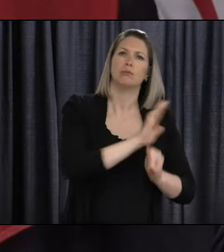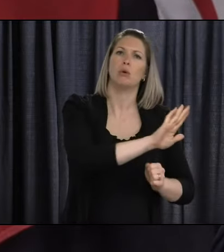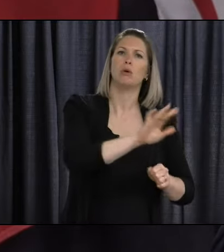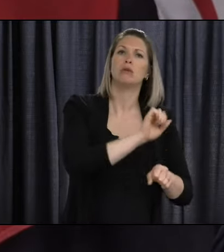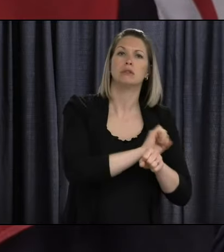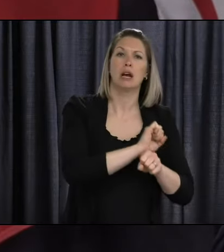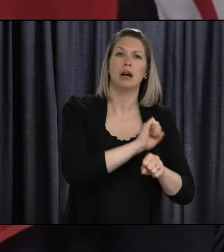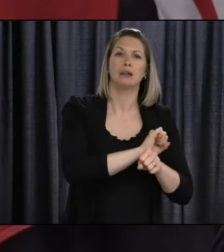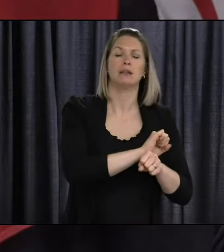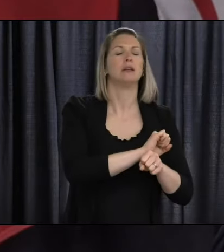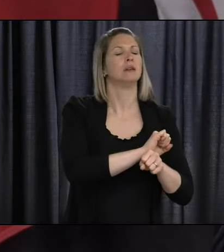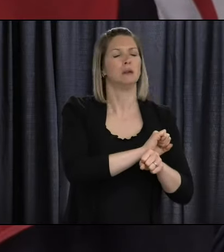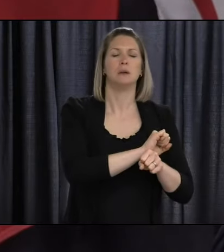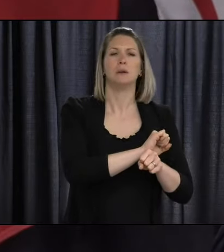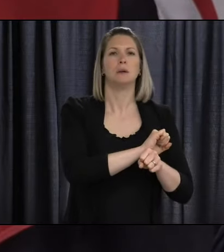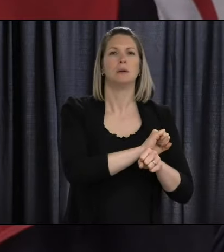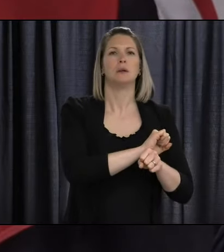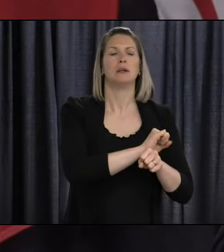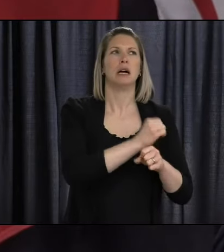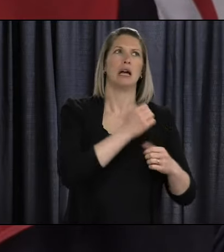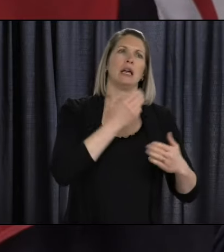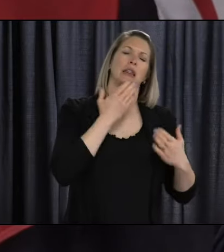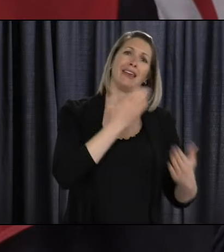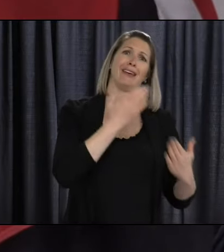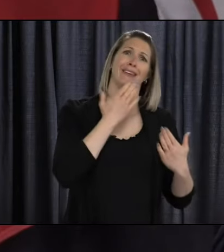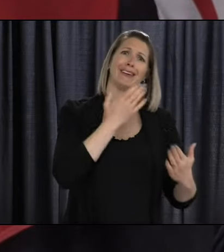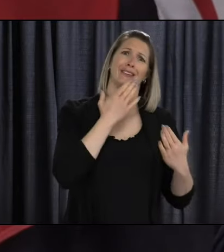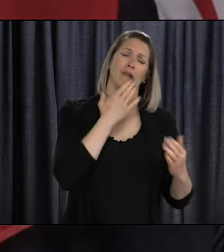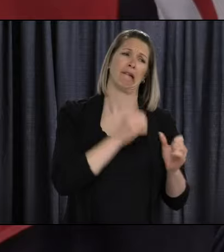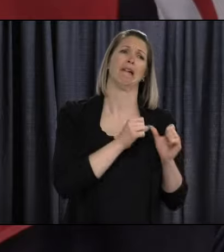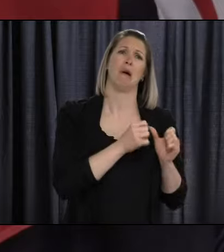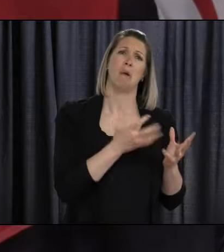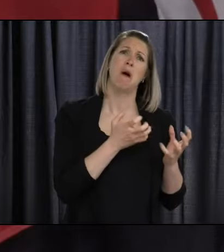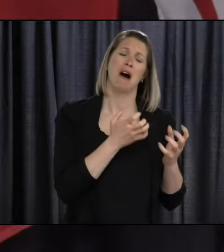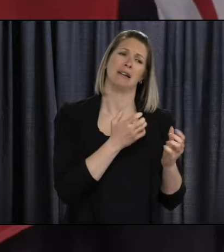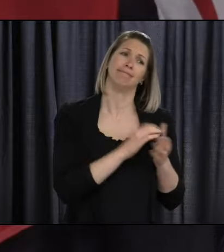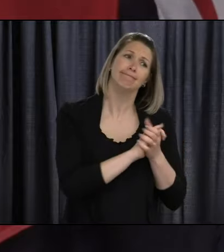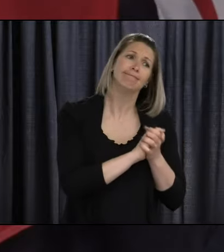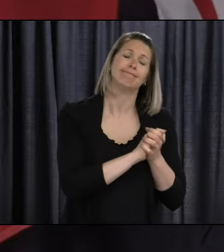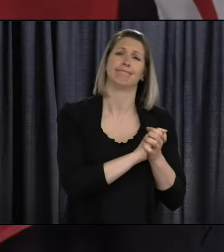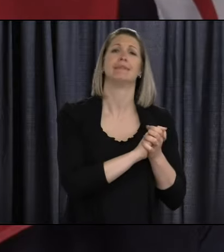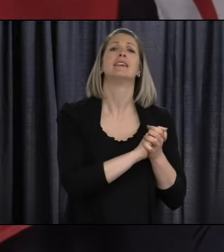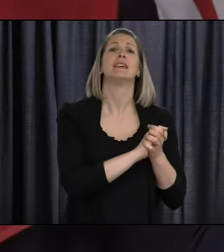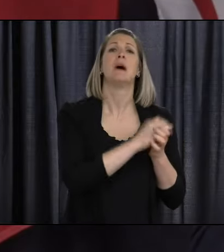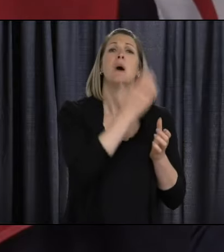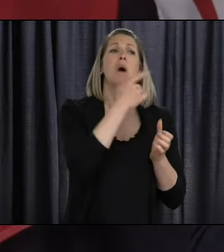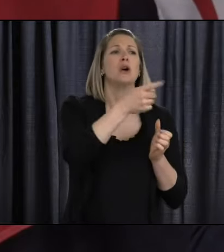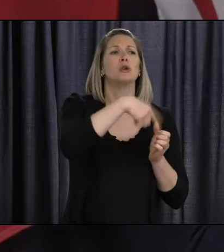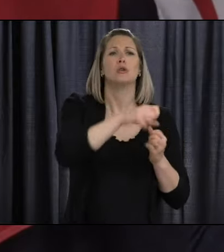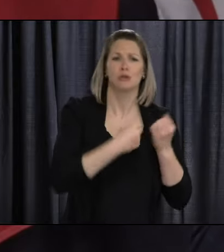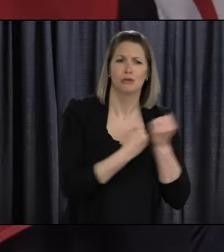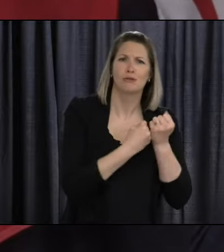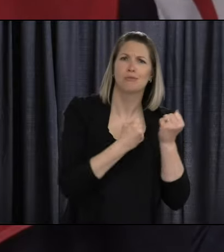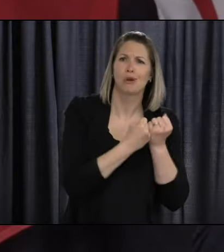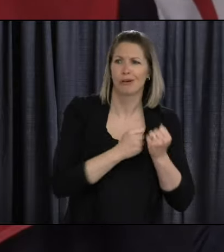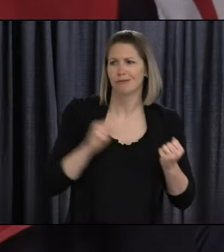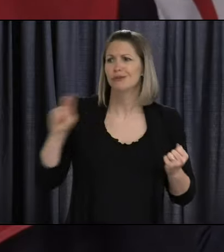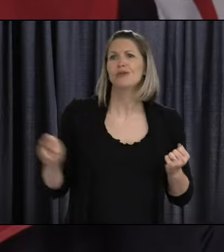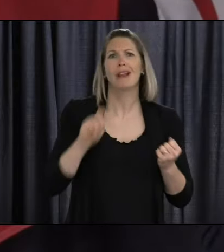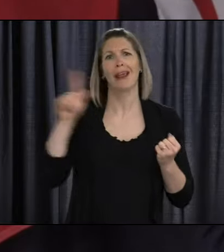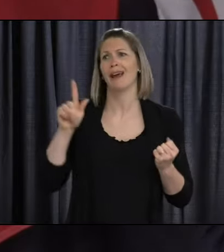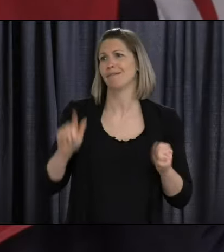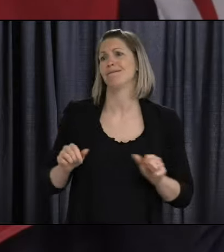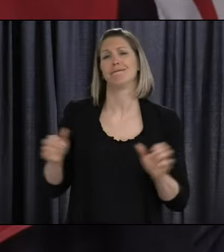we cannot say thank you enough. You have been the front lines in supporting the people of this province for many years, and you're